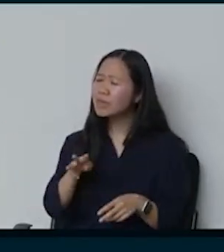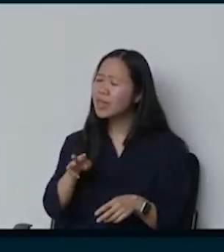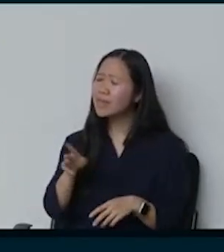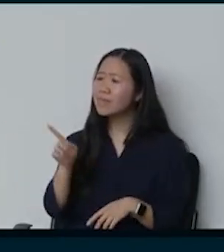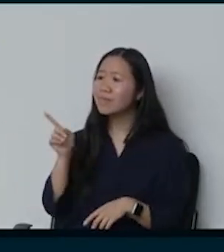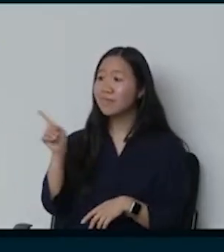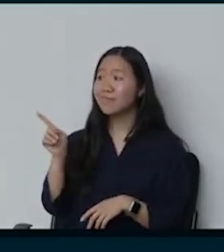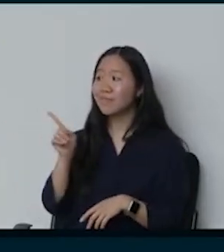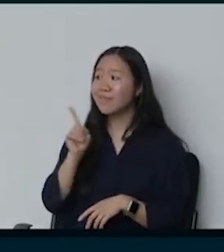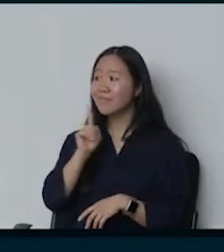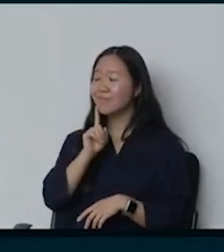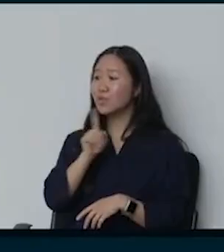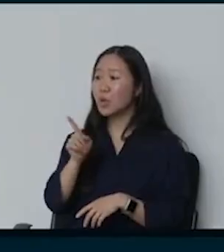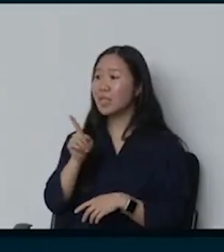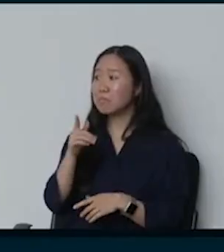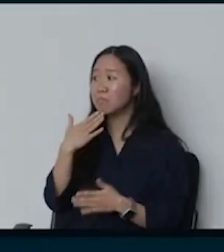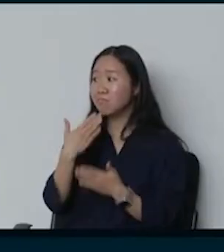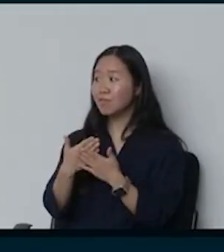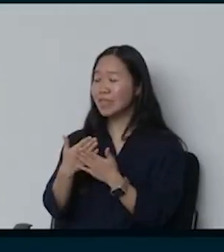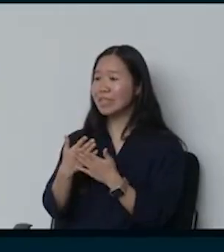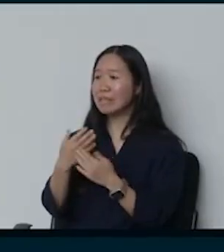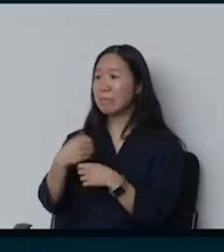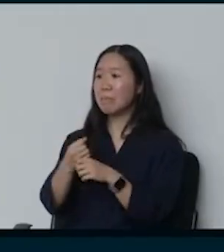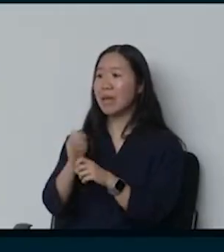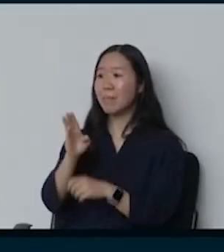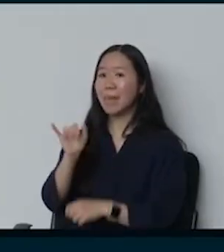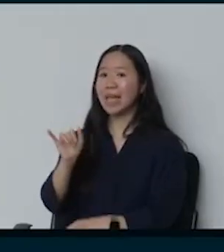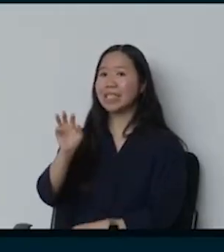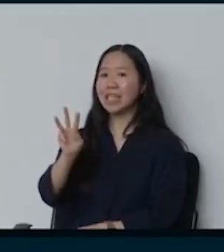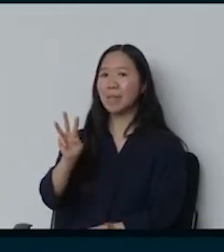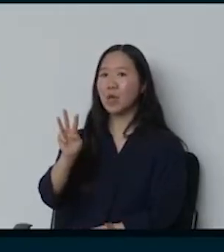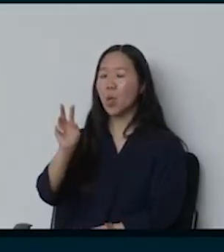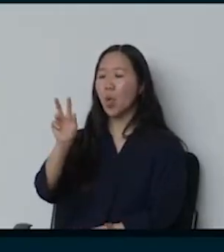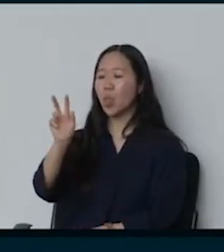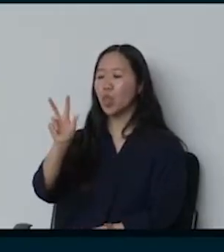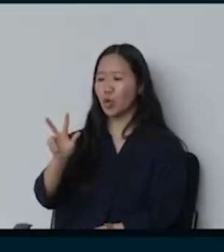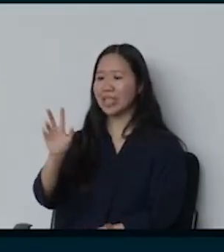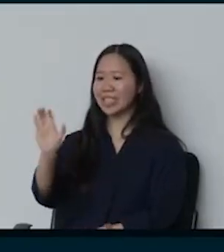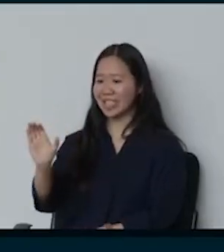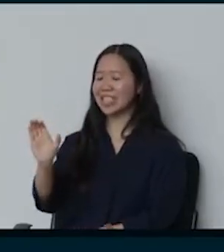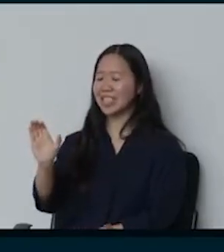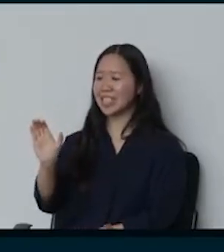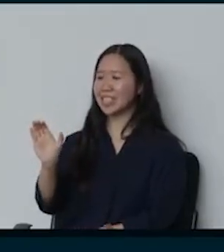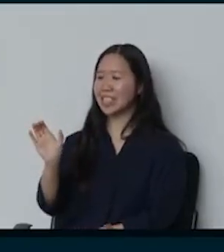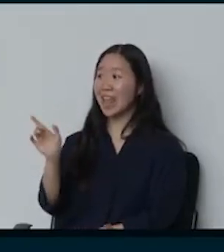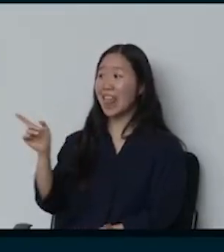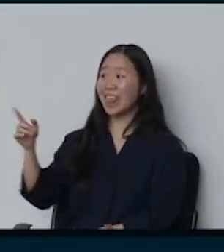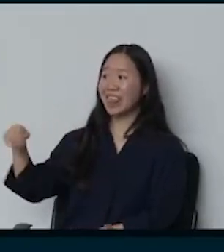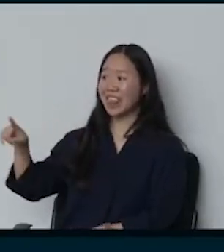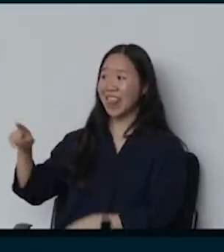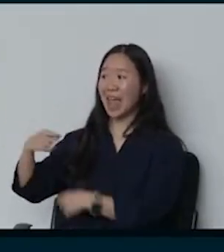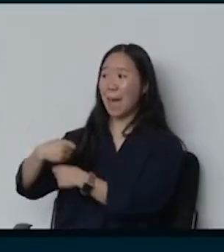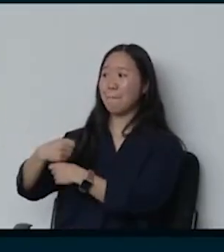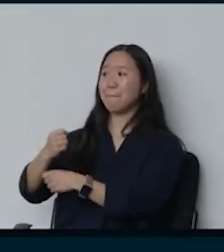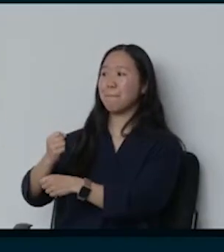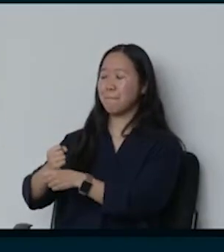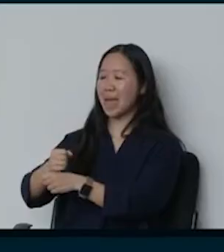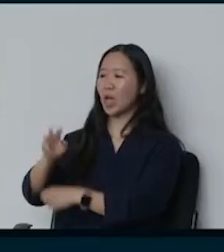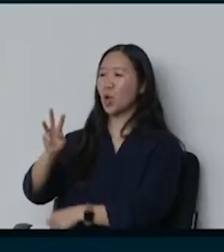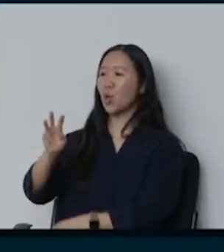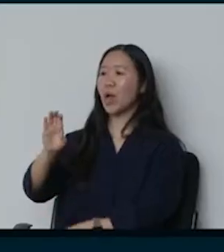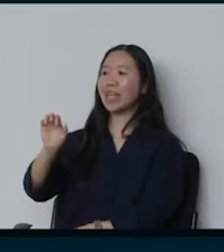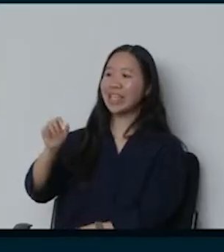it's made by the W3C. It's an authority. So W3C, those are the people who made the web standards, the people who made WCAG and